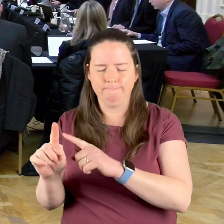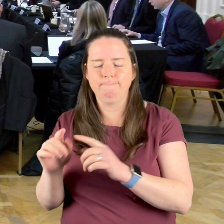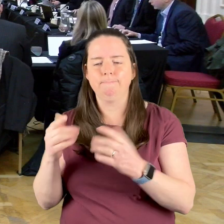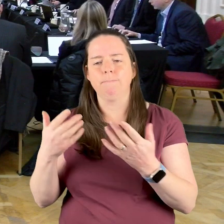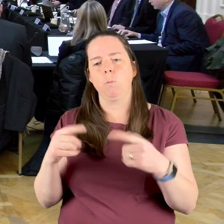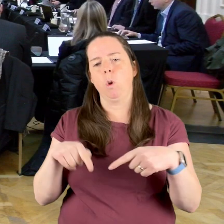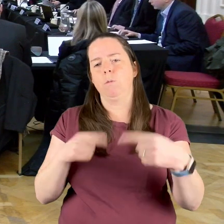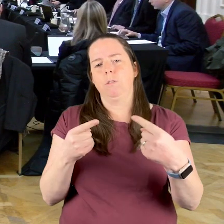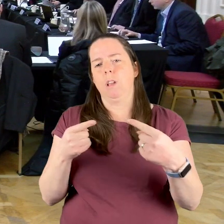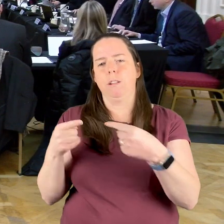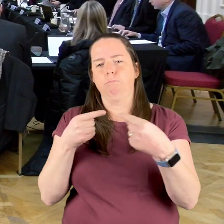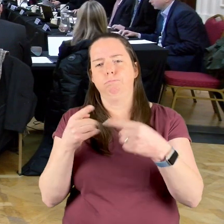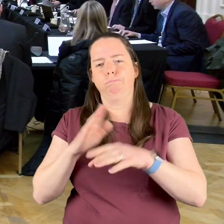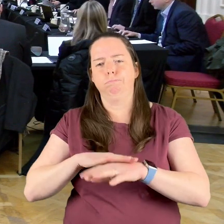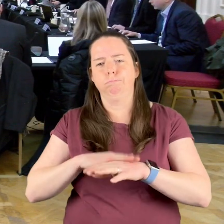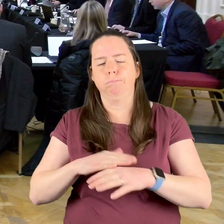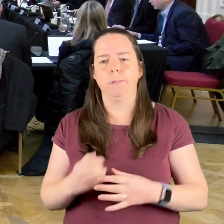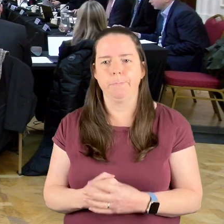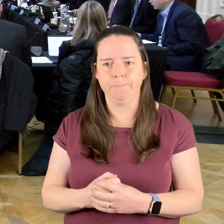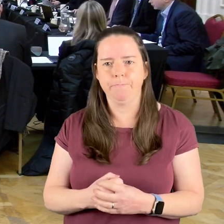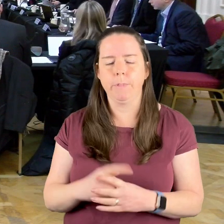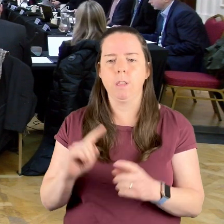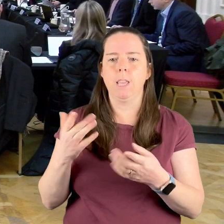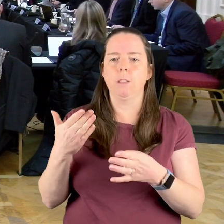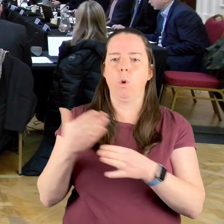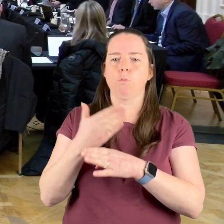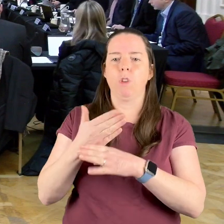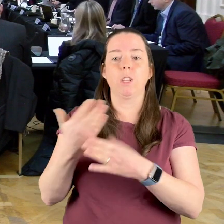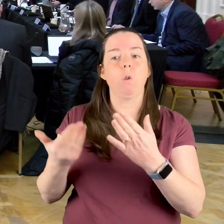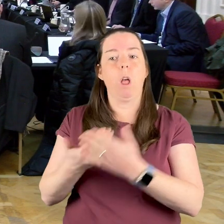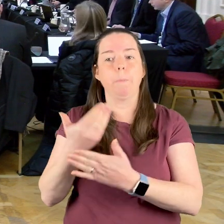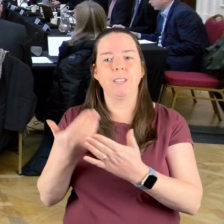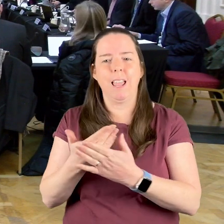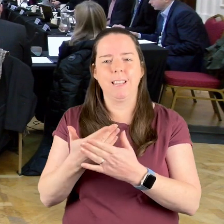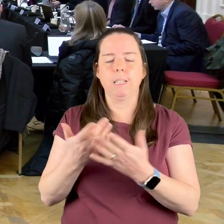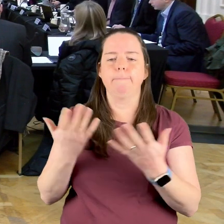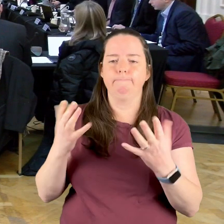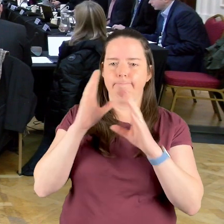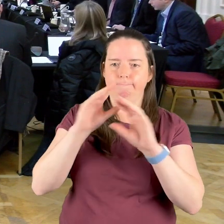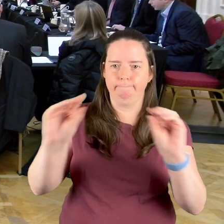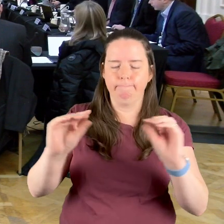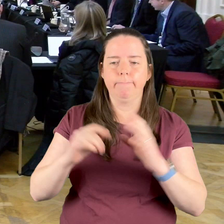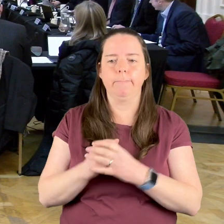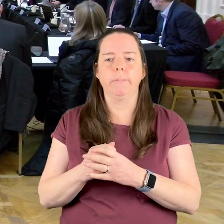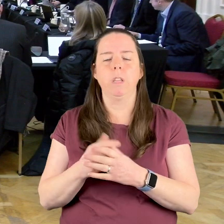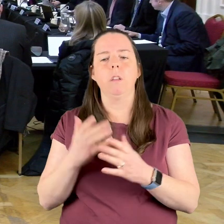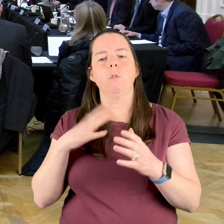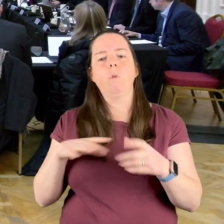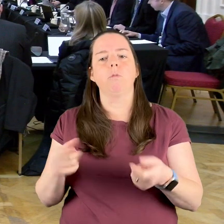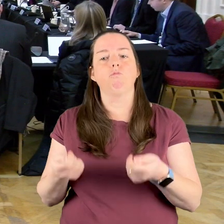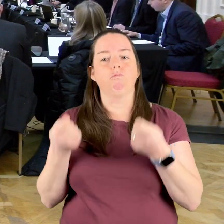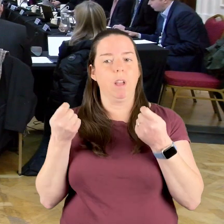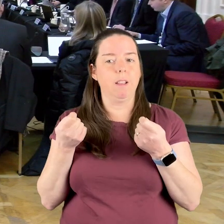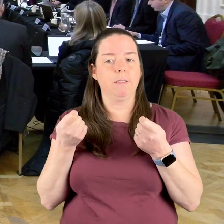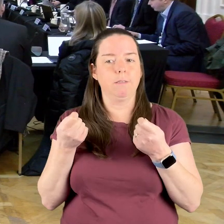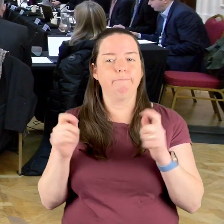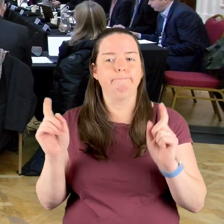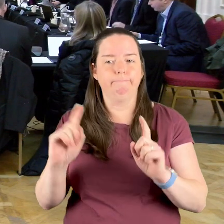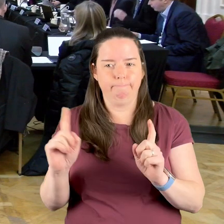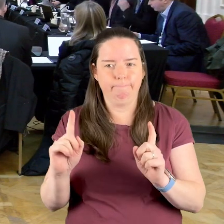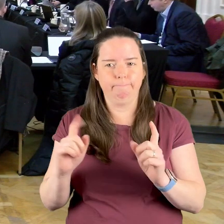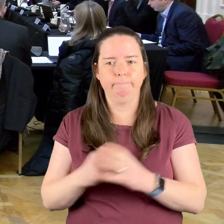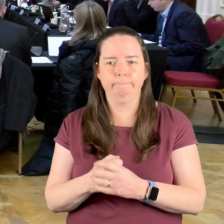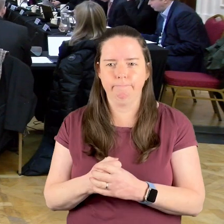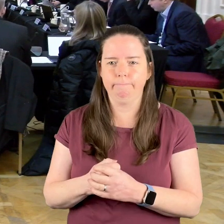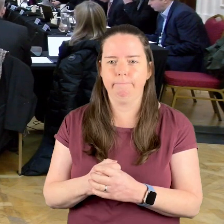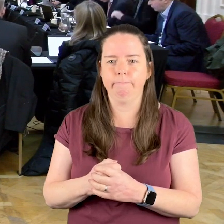challenging time. So that's a sort of bit of an operational update on where we are. Just to highlight, as you